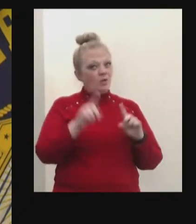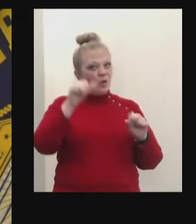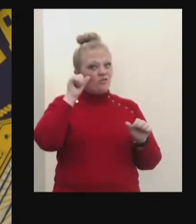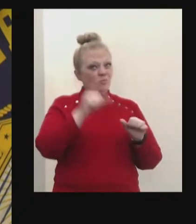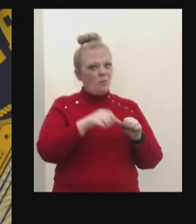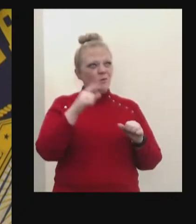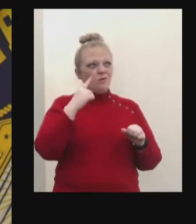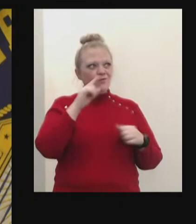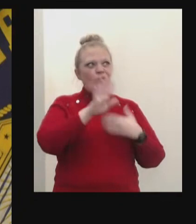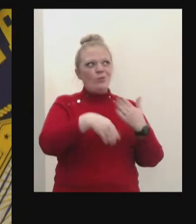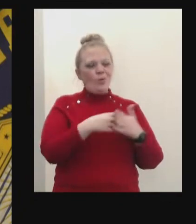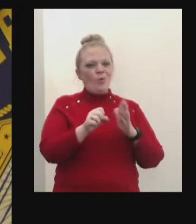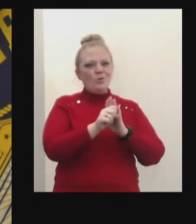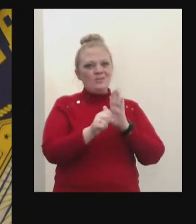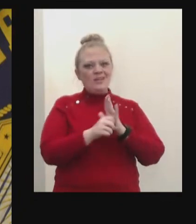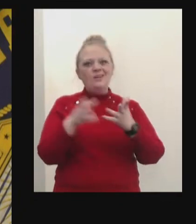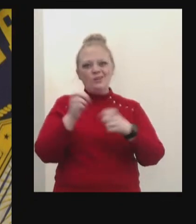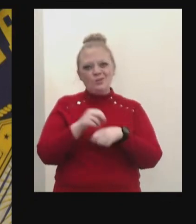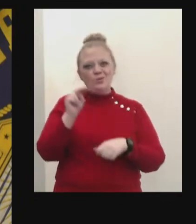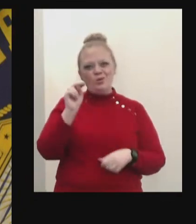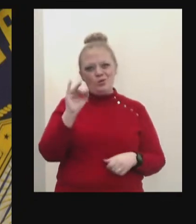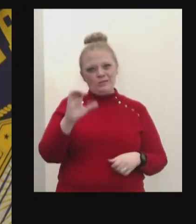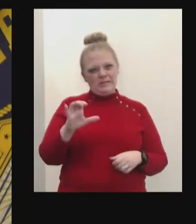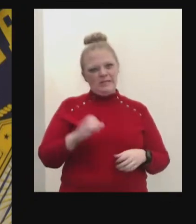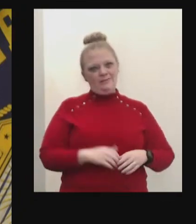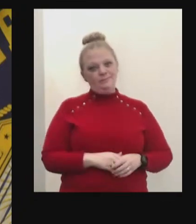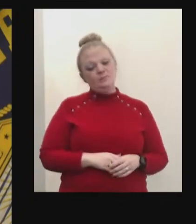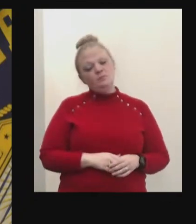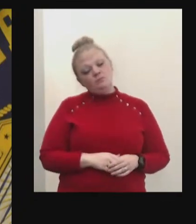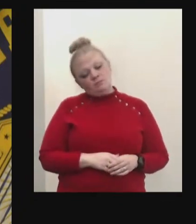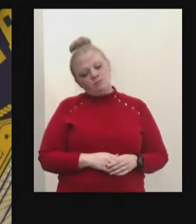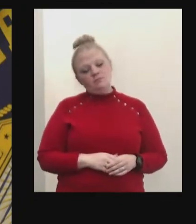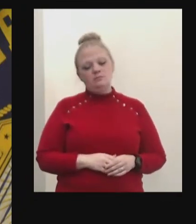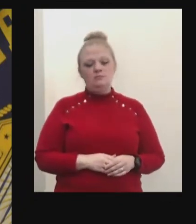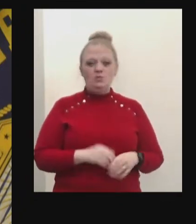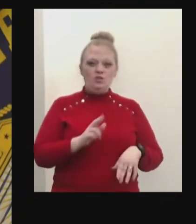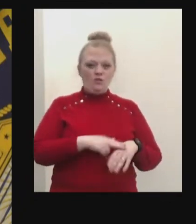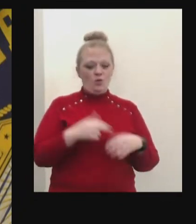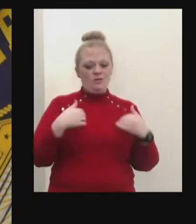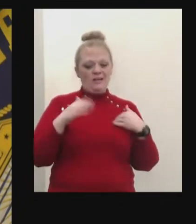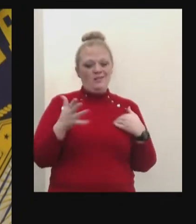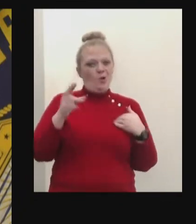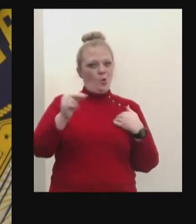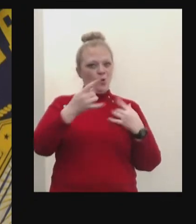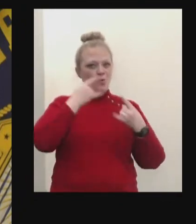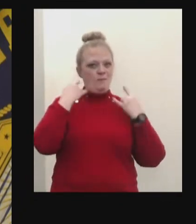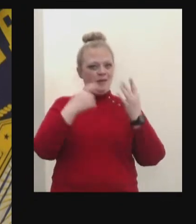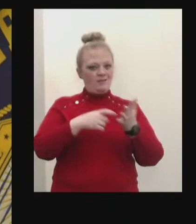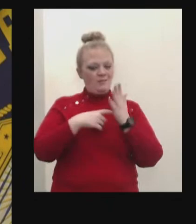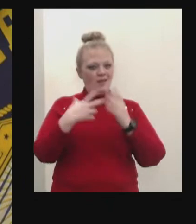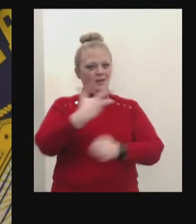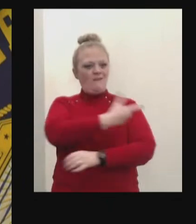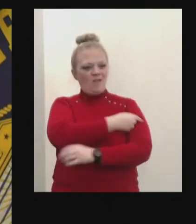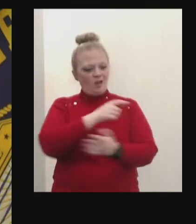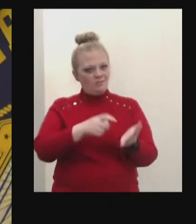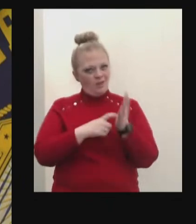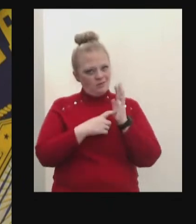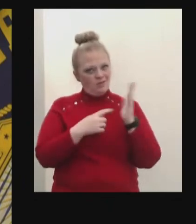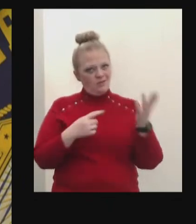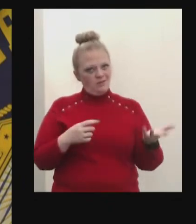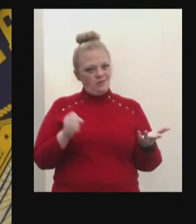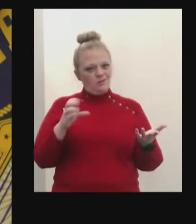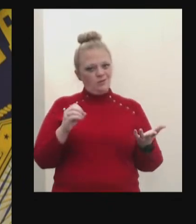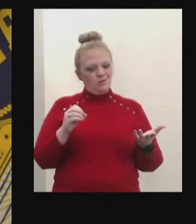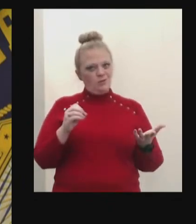state and includes New York City as well, which of course has its own mask mandate and vaccine mandate. So a good chunk of that